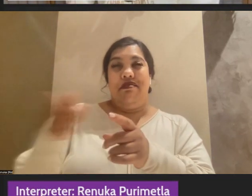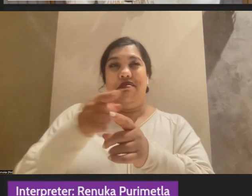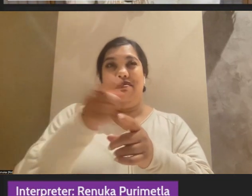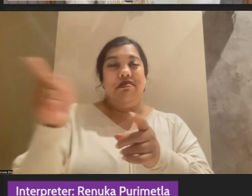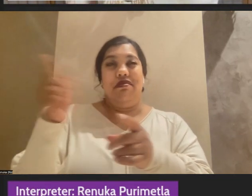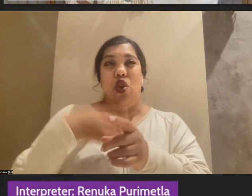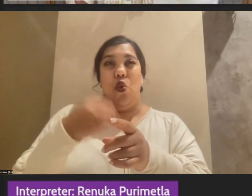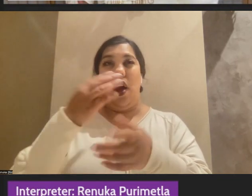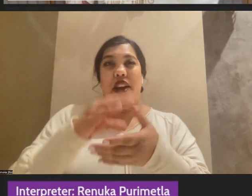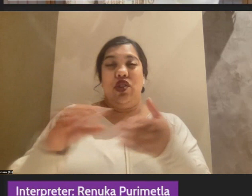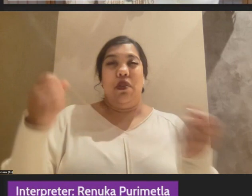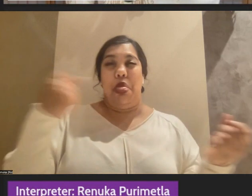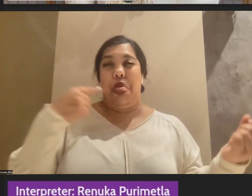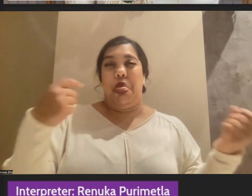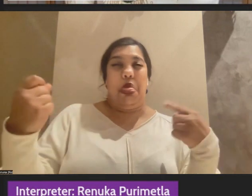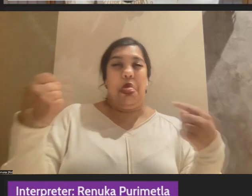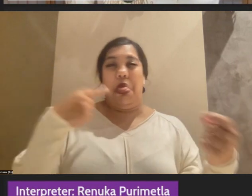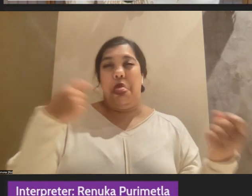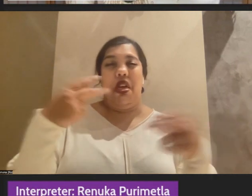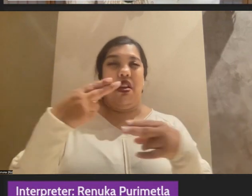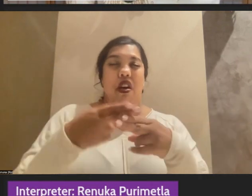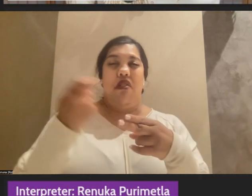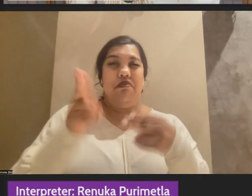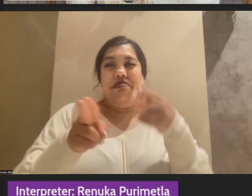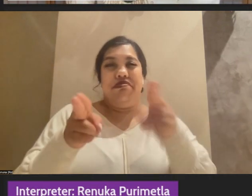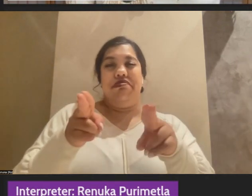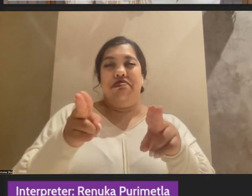monkey, and worse?